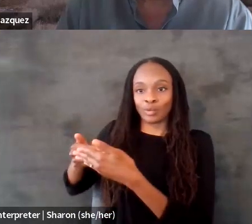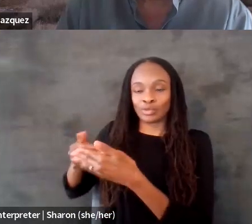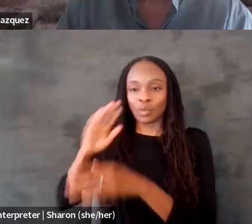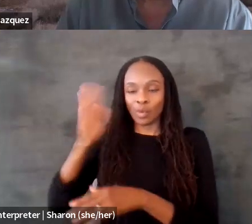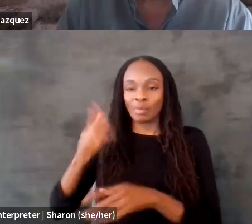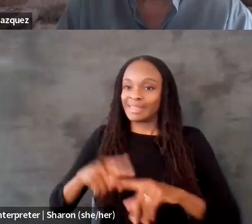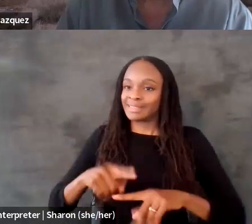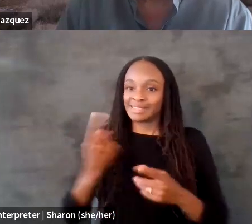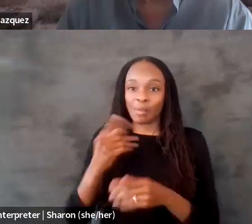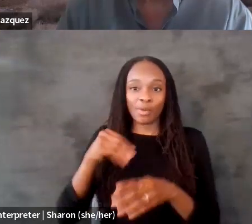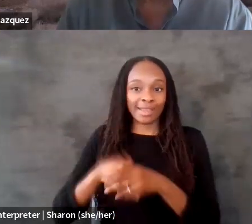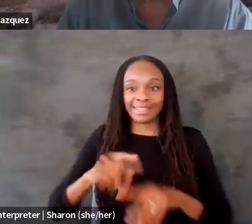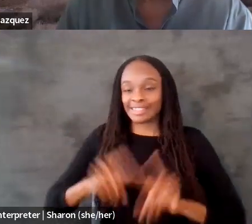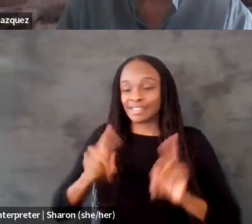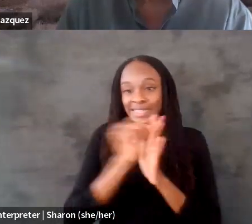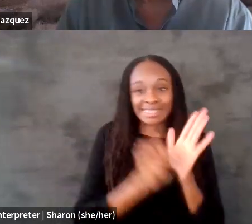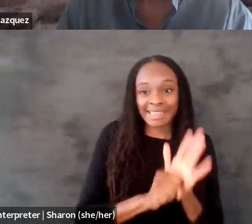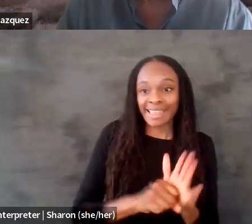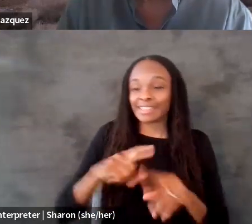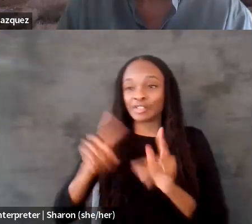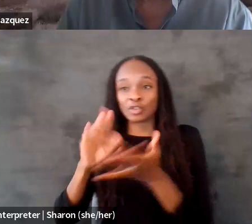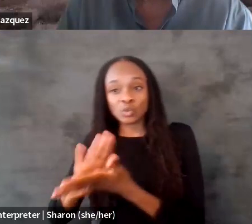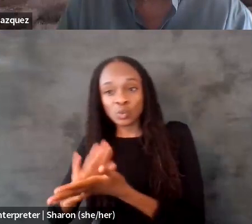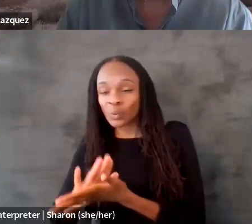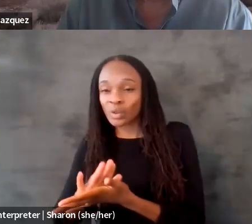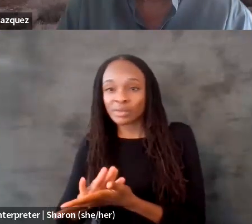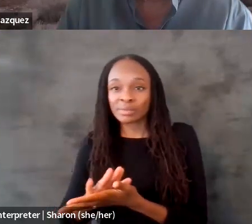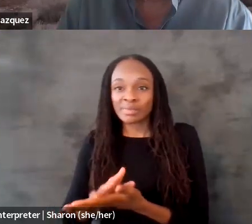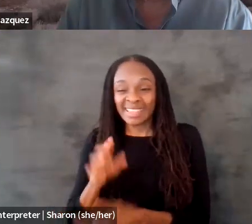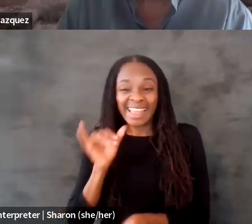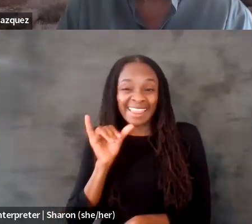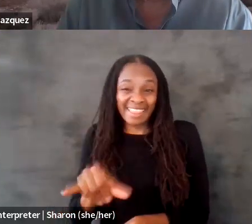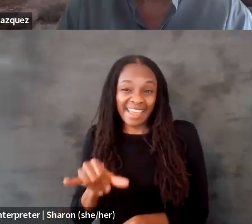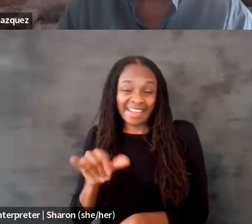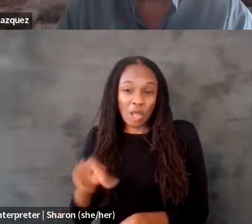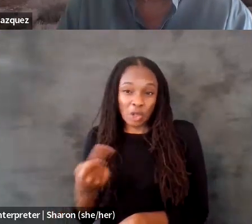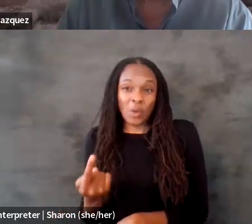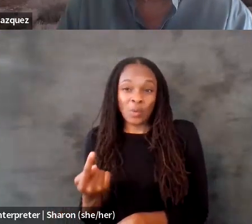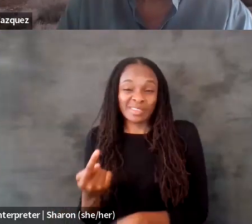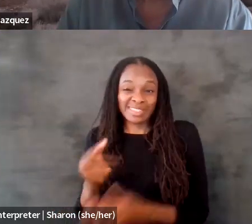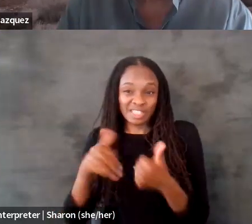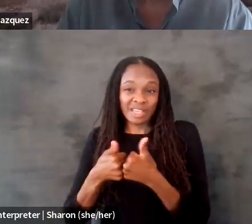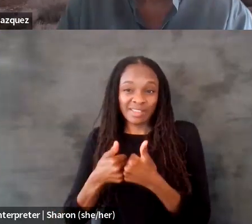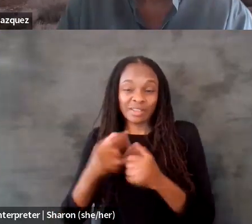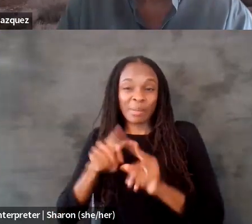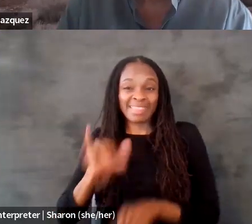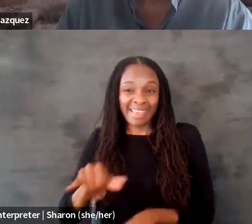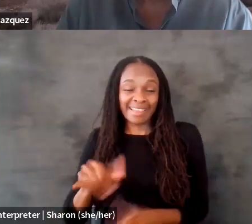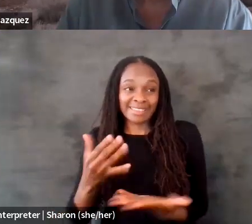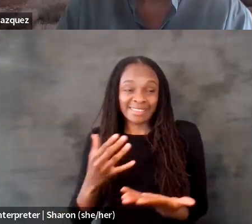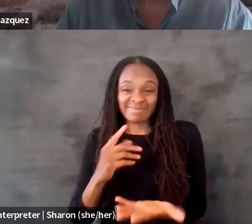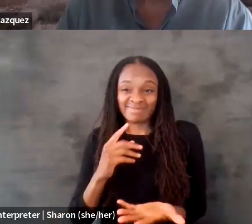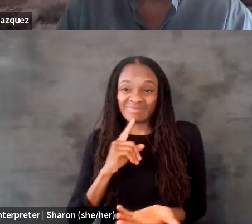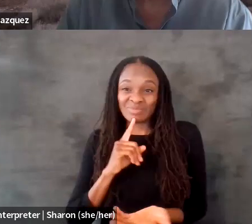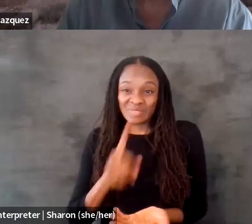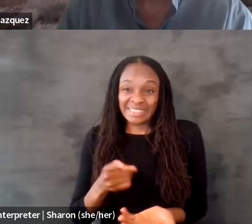different state, somebody in a different school. And that in and of itself is a challenge, but that really is the reality, is